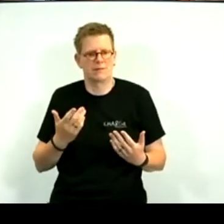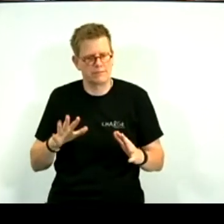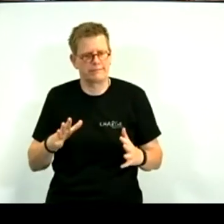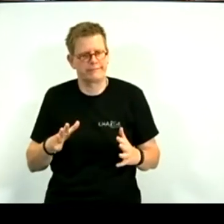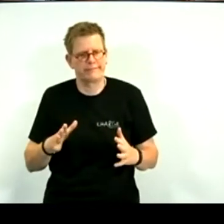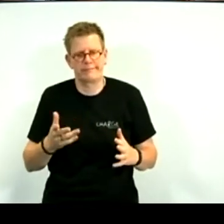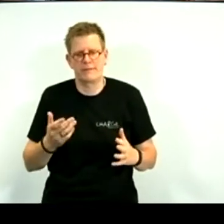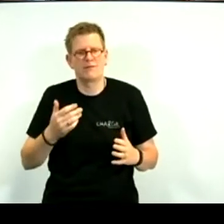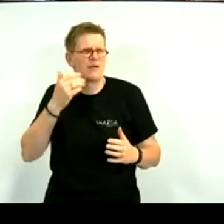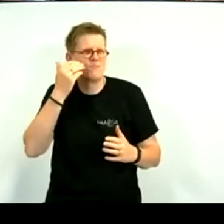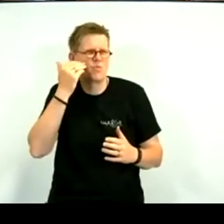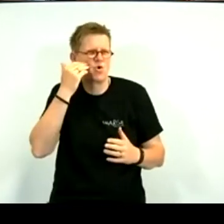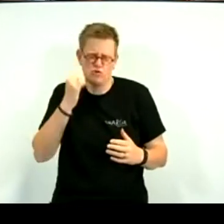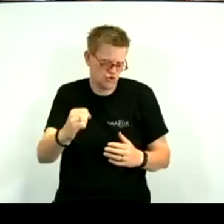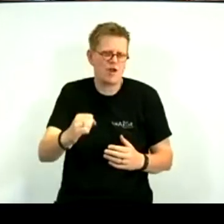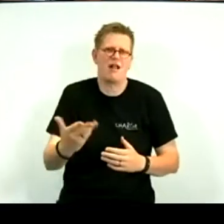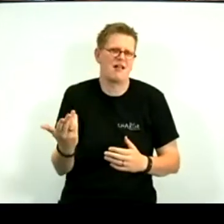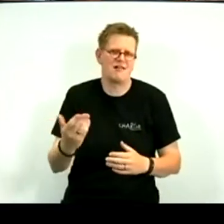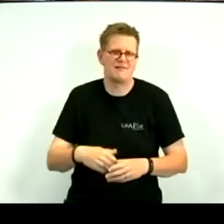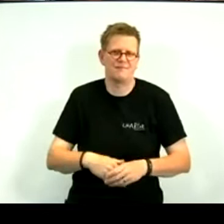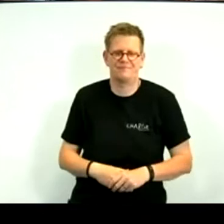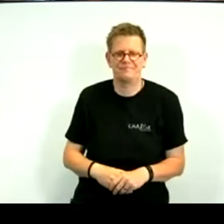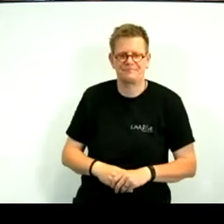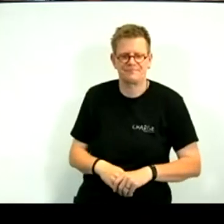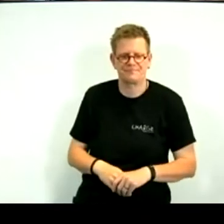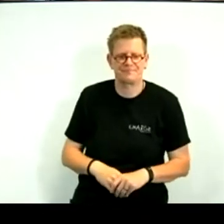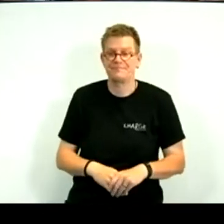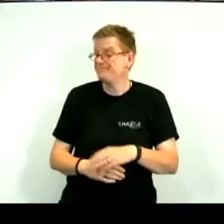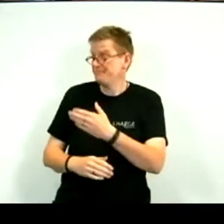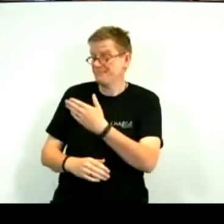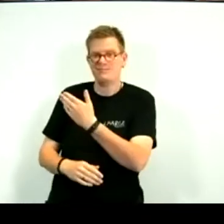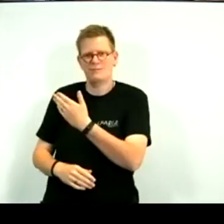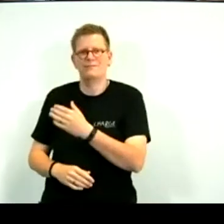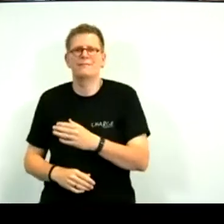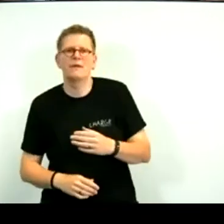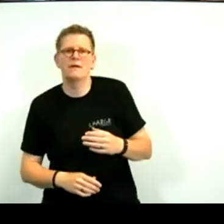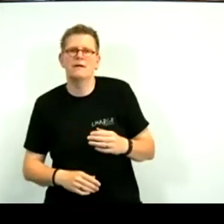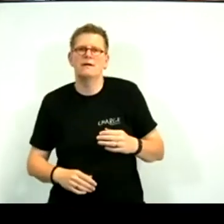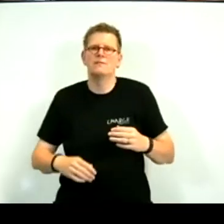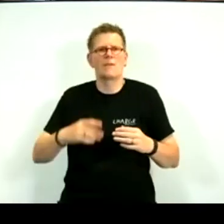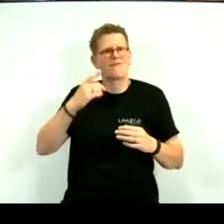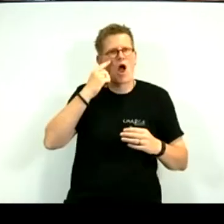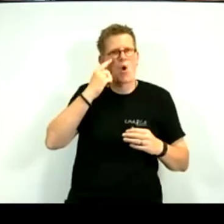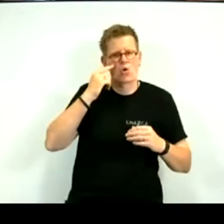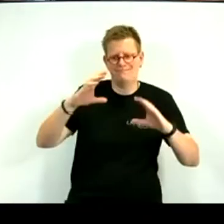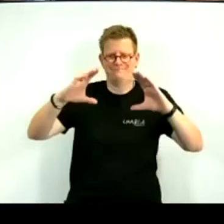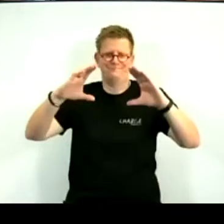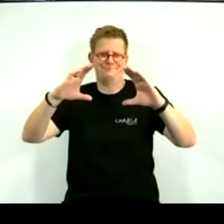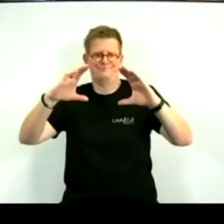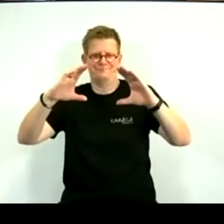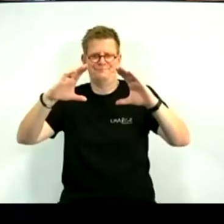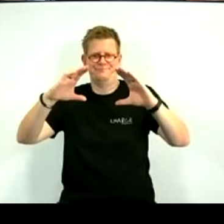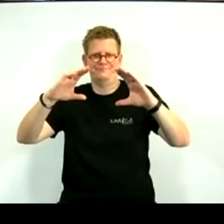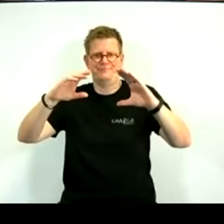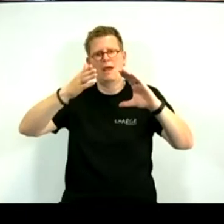This is a cross-section of the eye. I always like to show this because many people